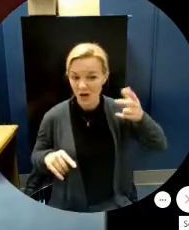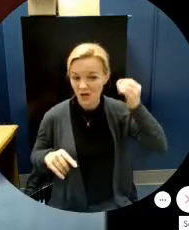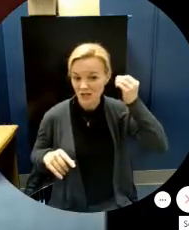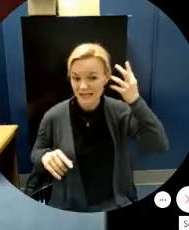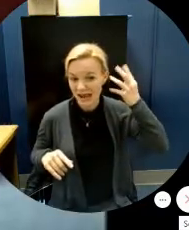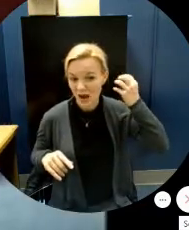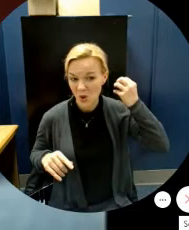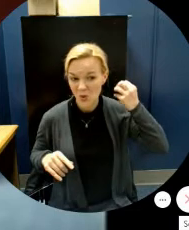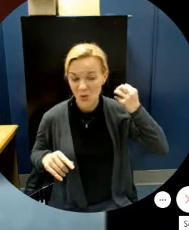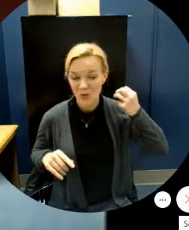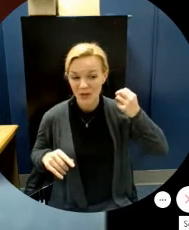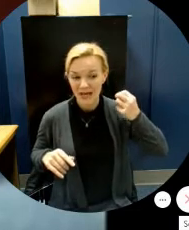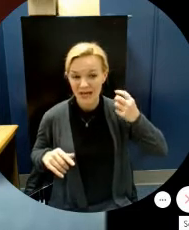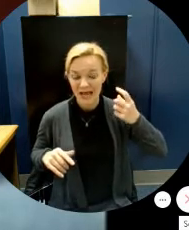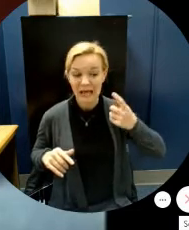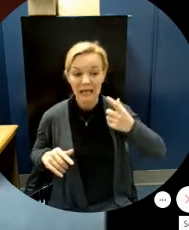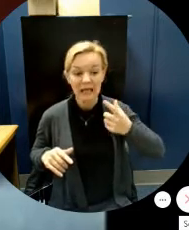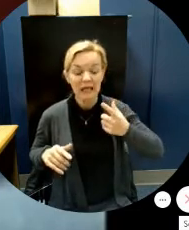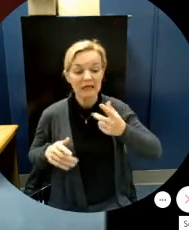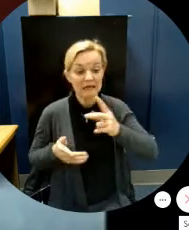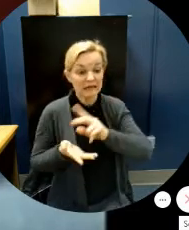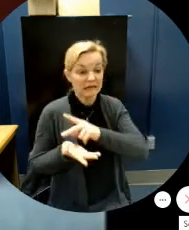As I walked out of the kitchen area